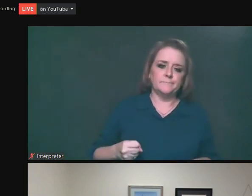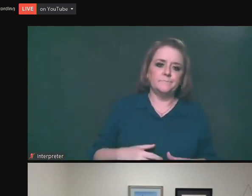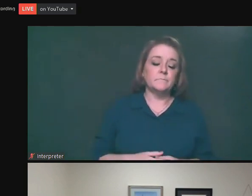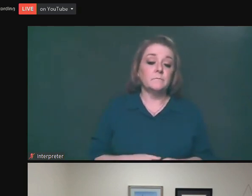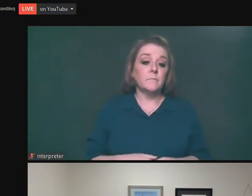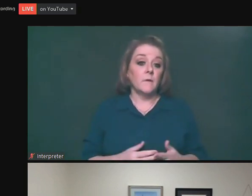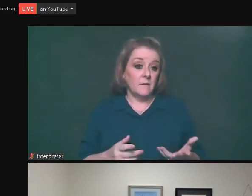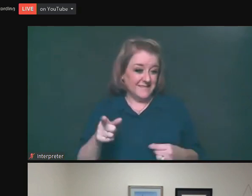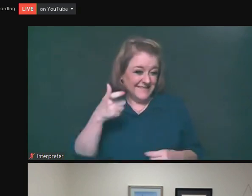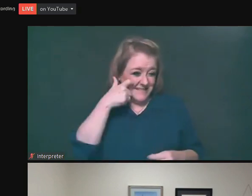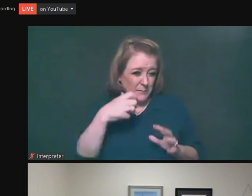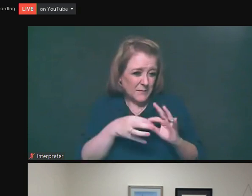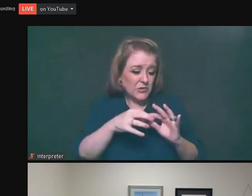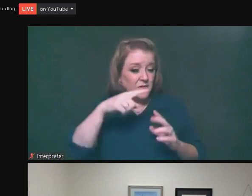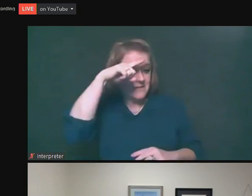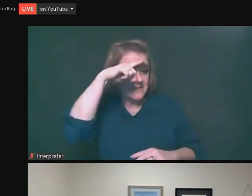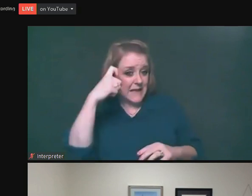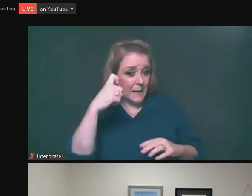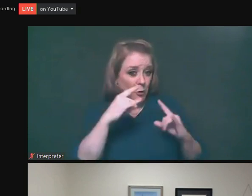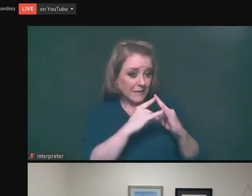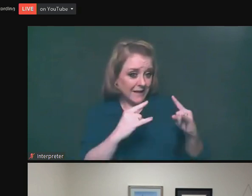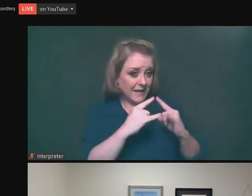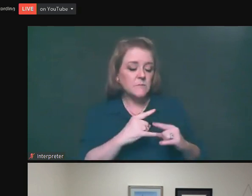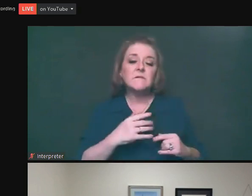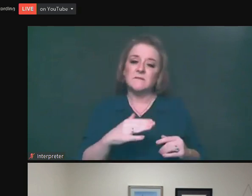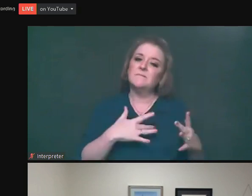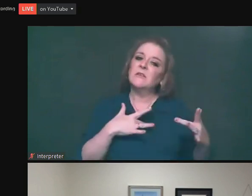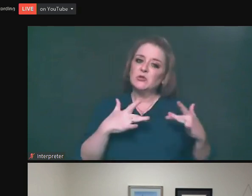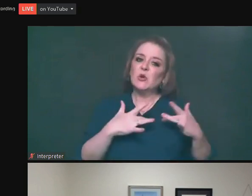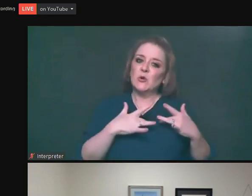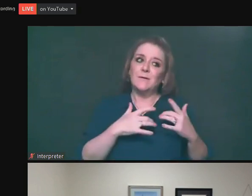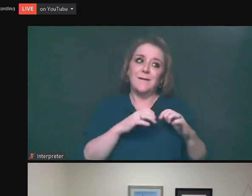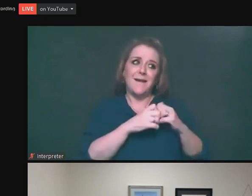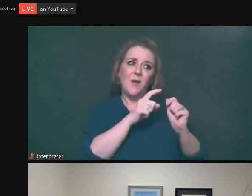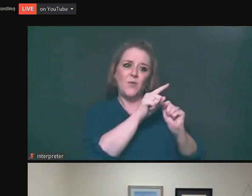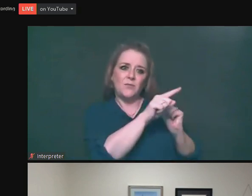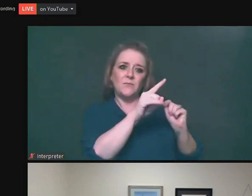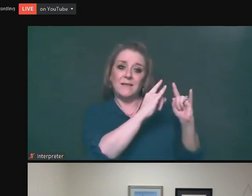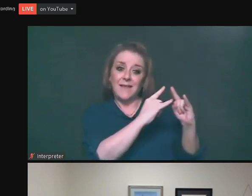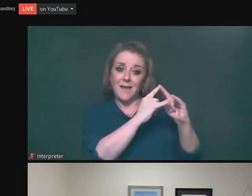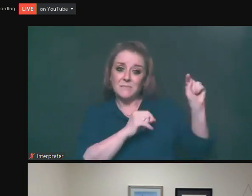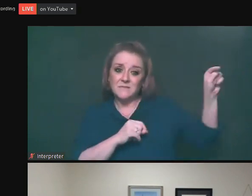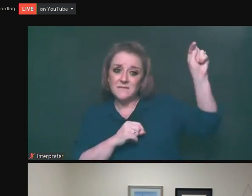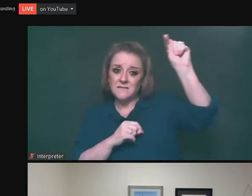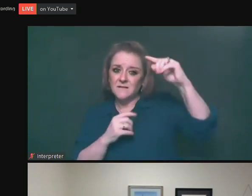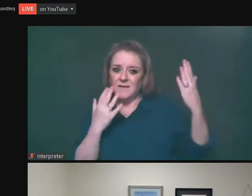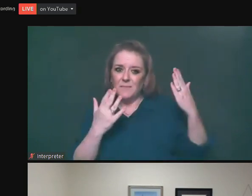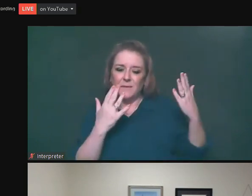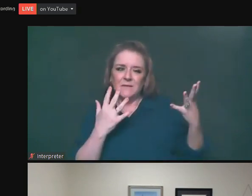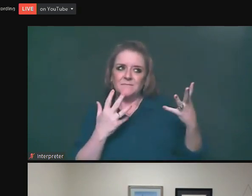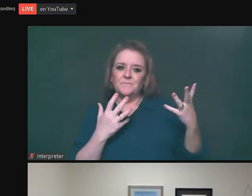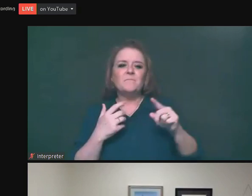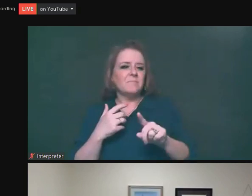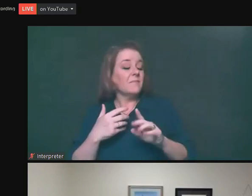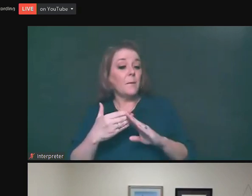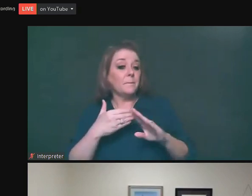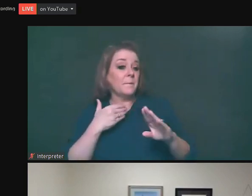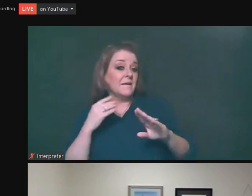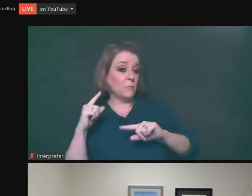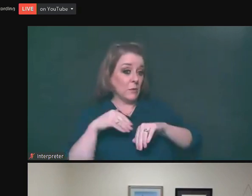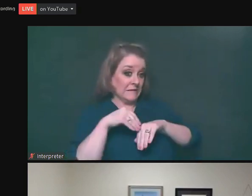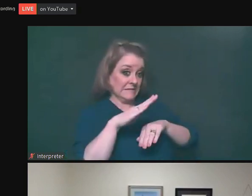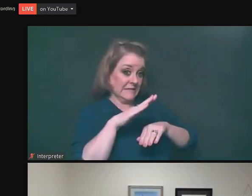camps go, it is a concern on how different camps may have set up. I would certainly inquire about how, if they do have